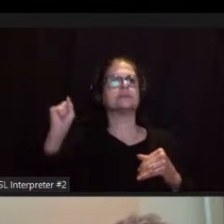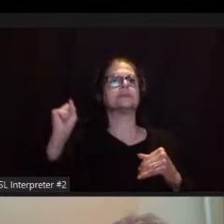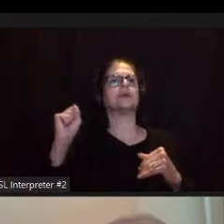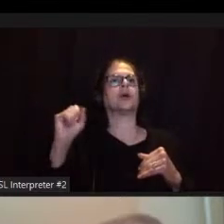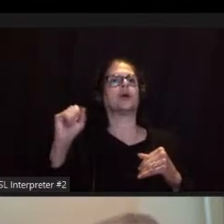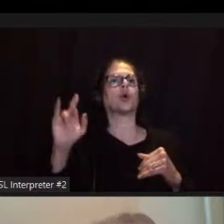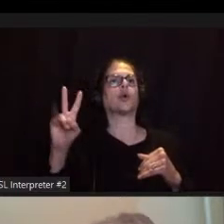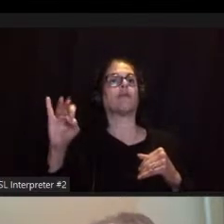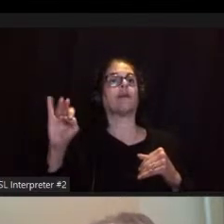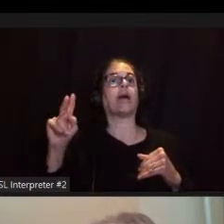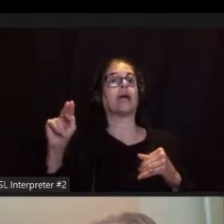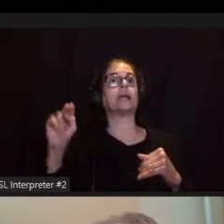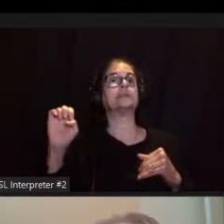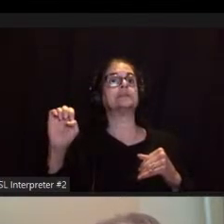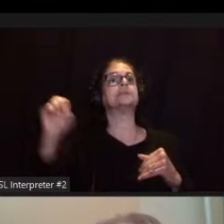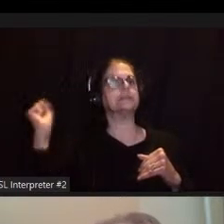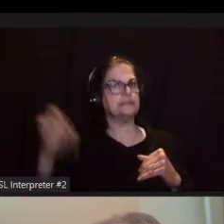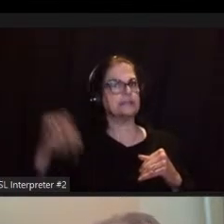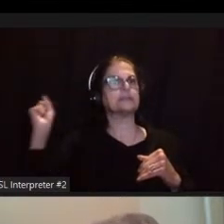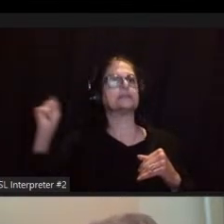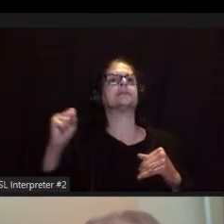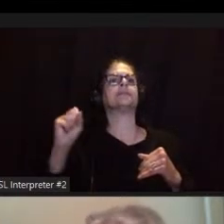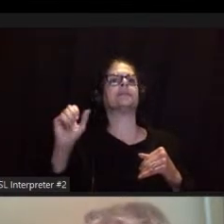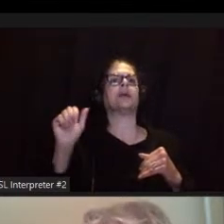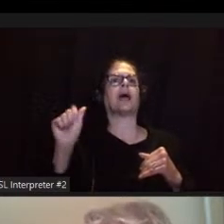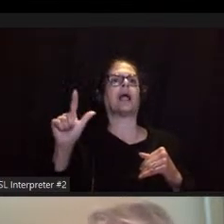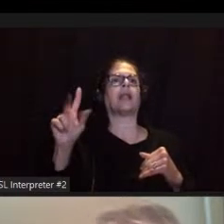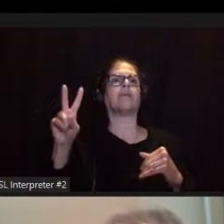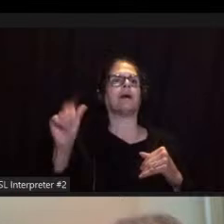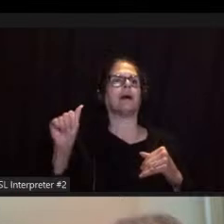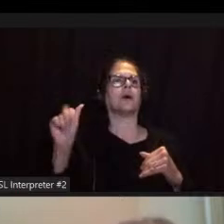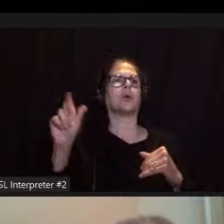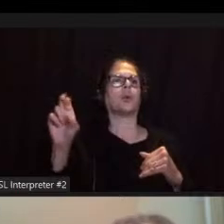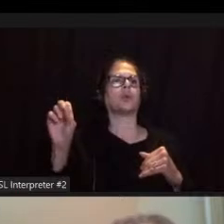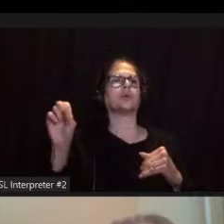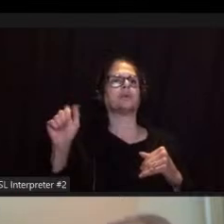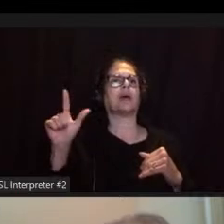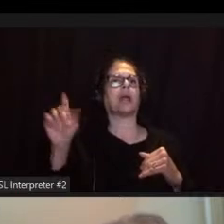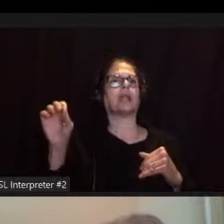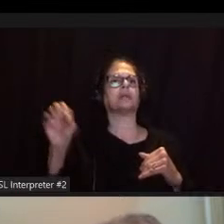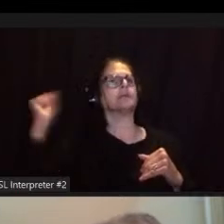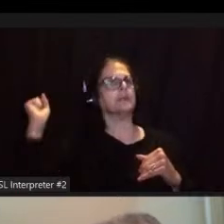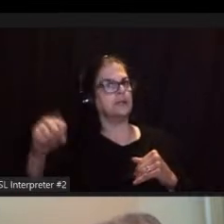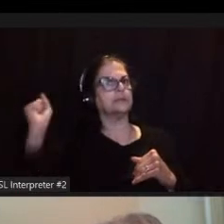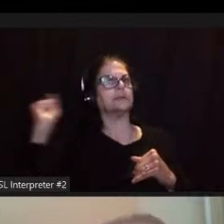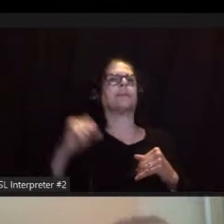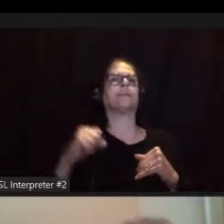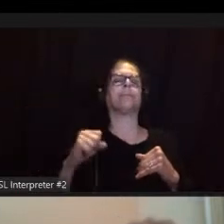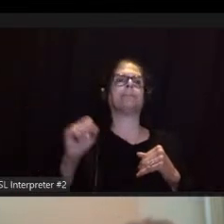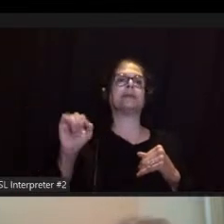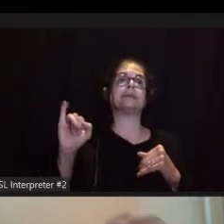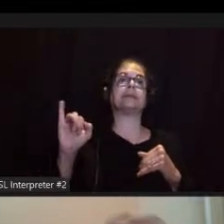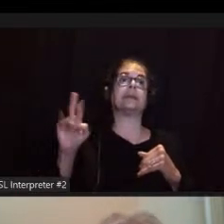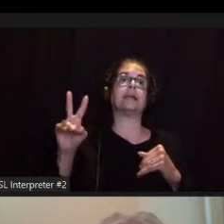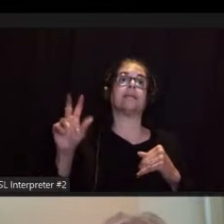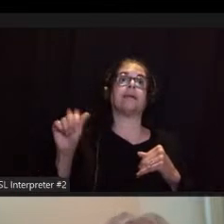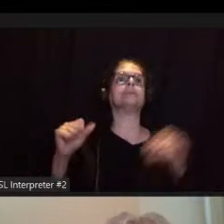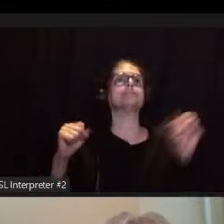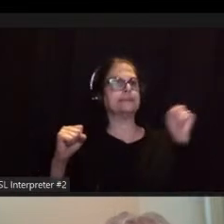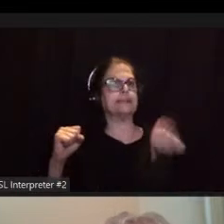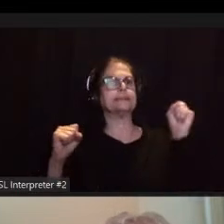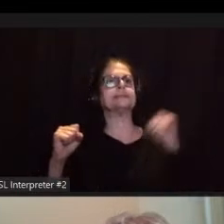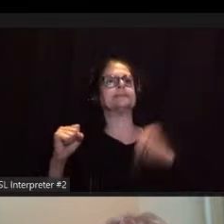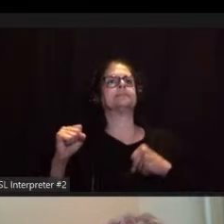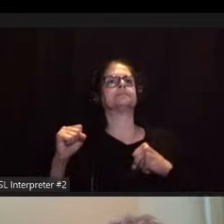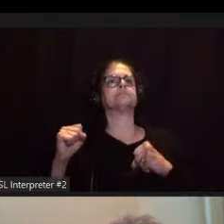Irvine. Yes. Director Alvarez-Ozales. Yes. Chairman Silva. Yes.